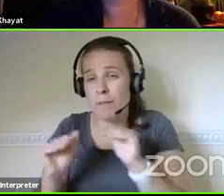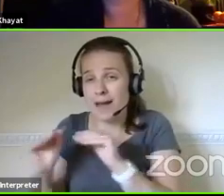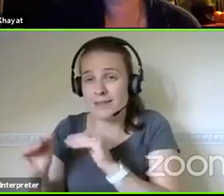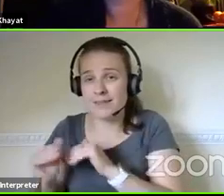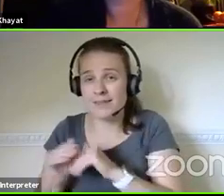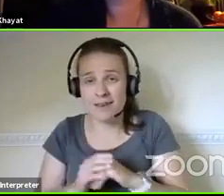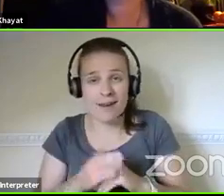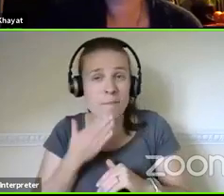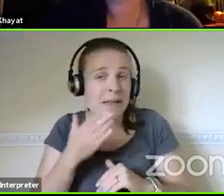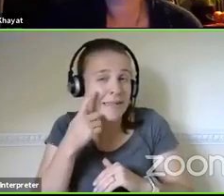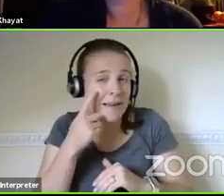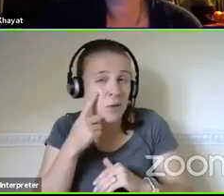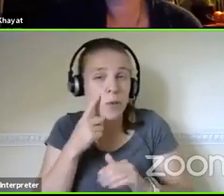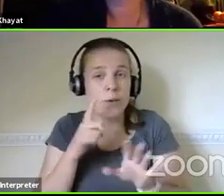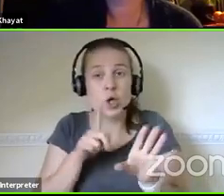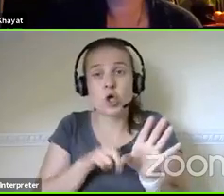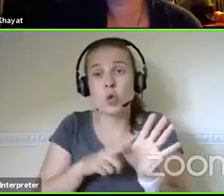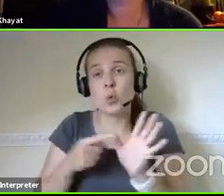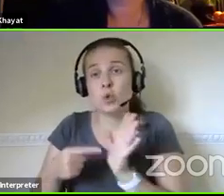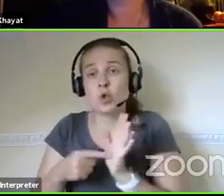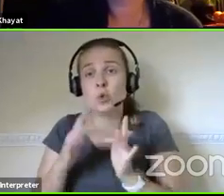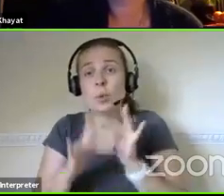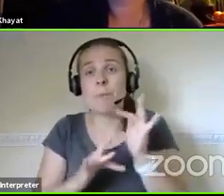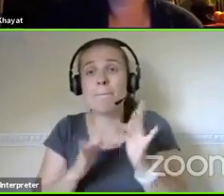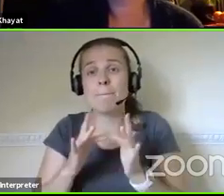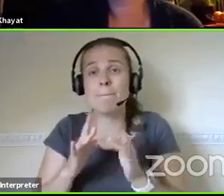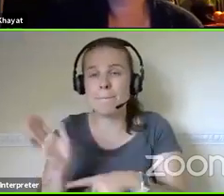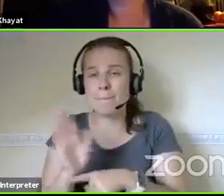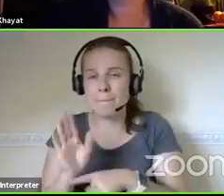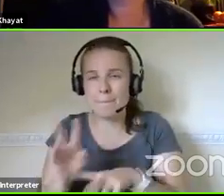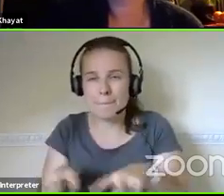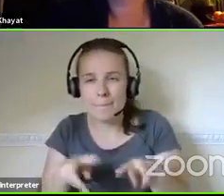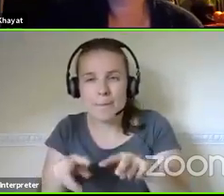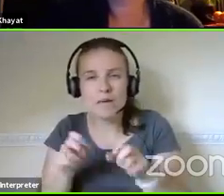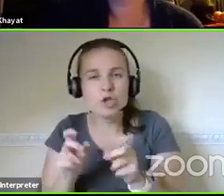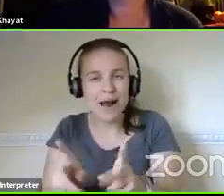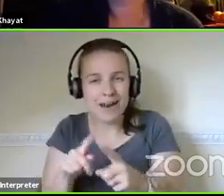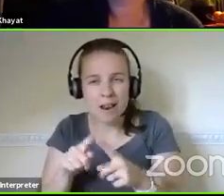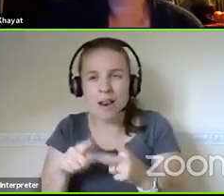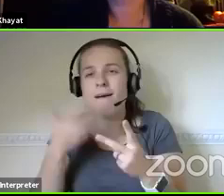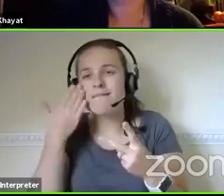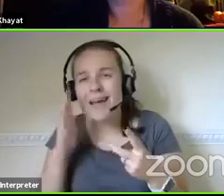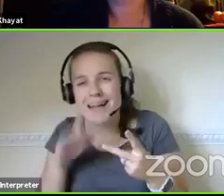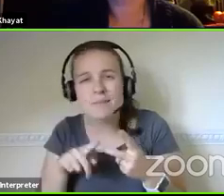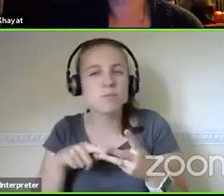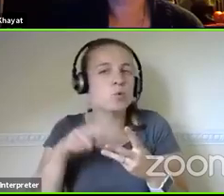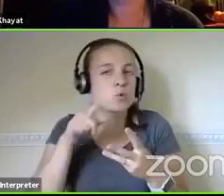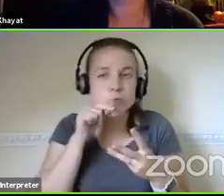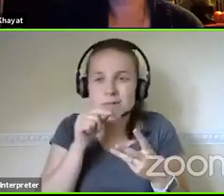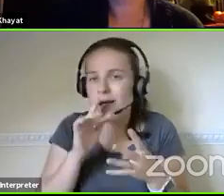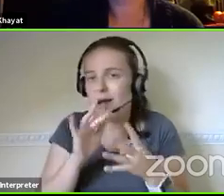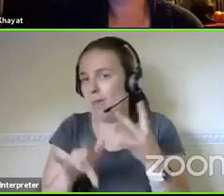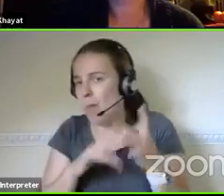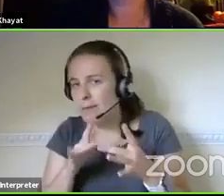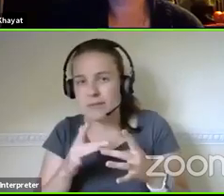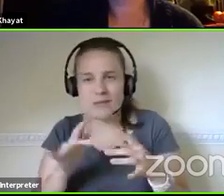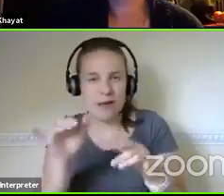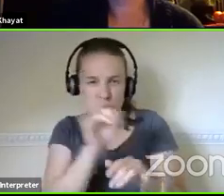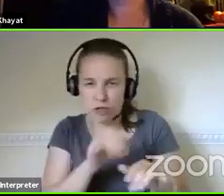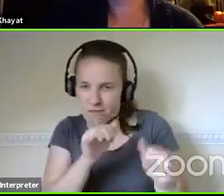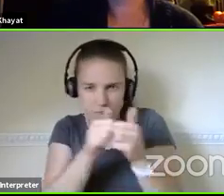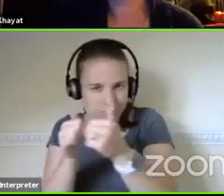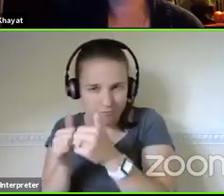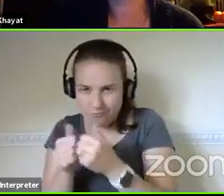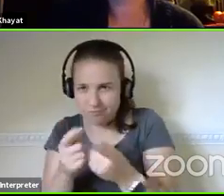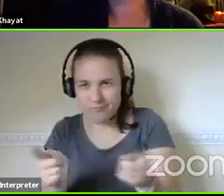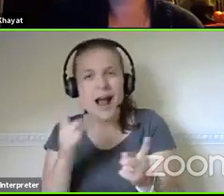and have a look at our YouTube channel, our Facebook page, our Twitter page, our website, wherever is convenient for you. I think all the links have